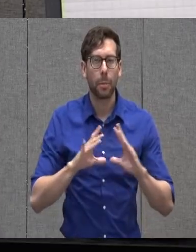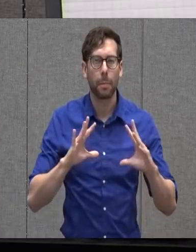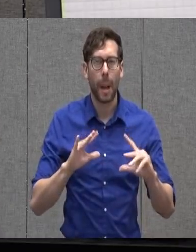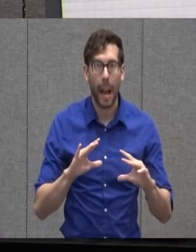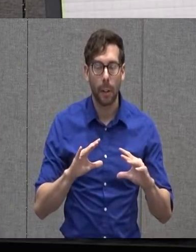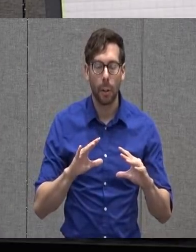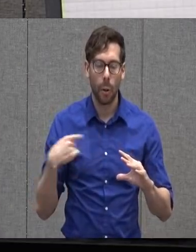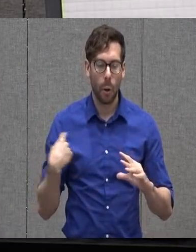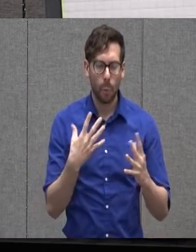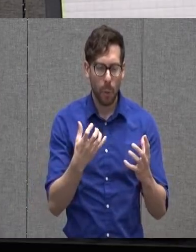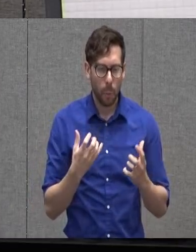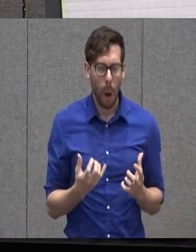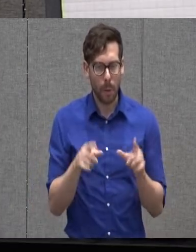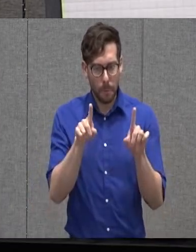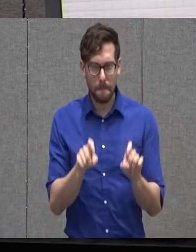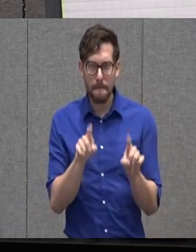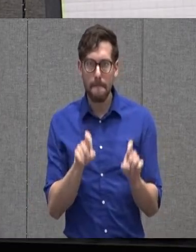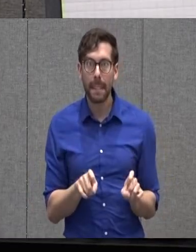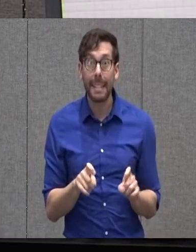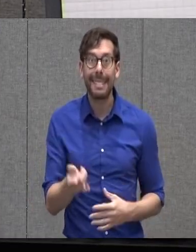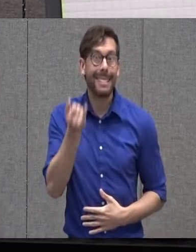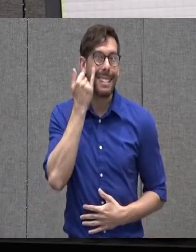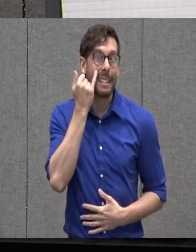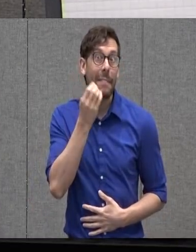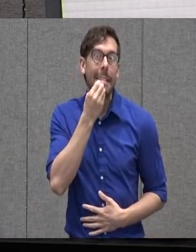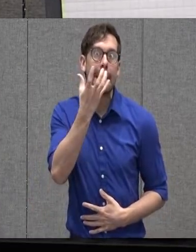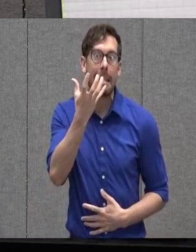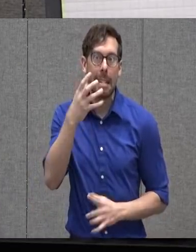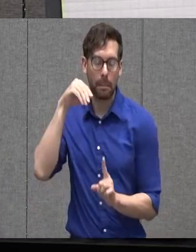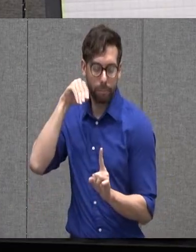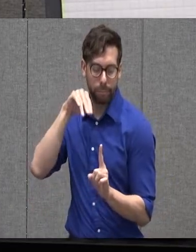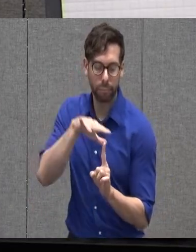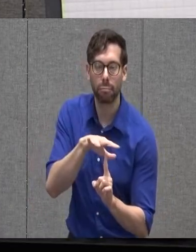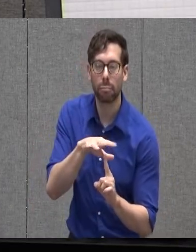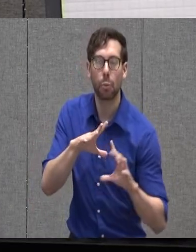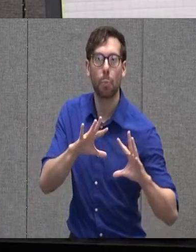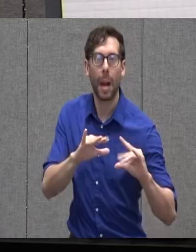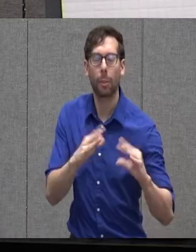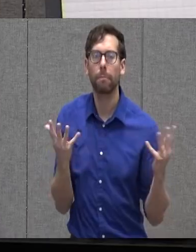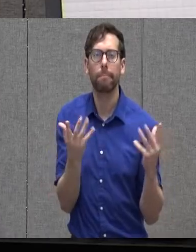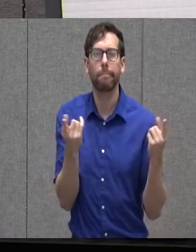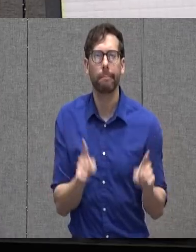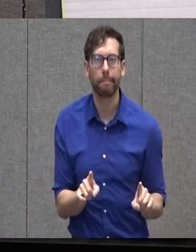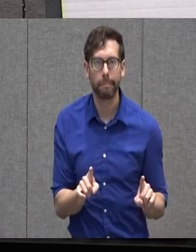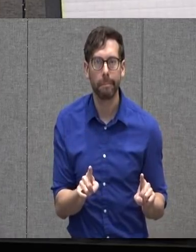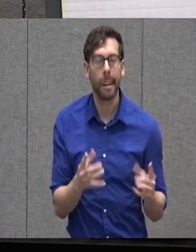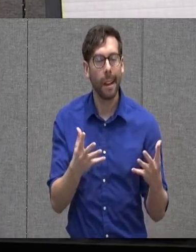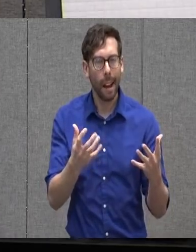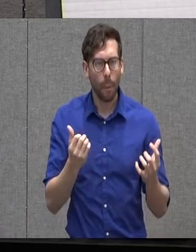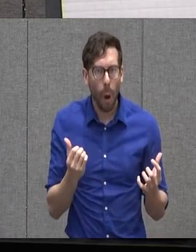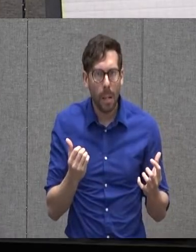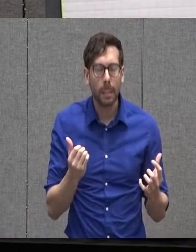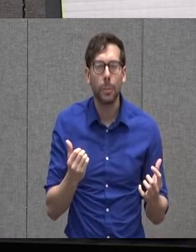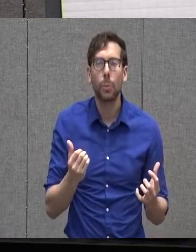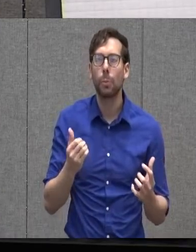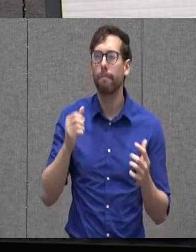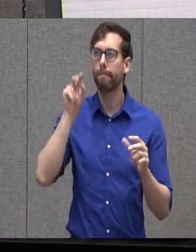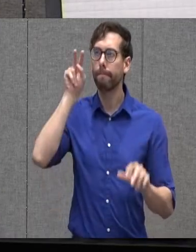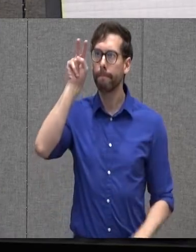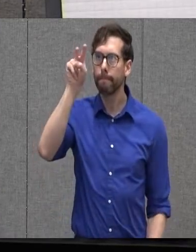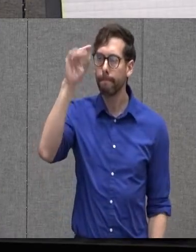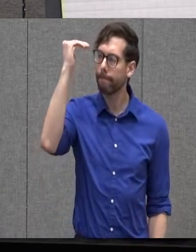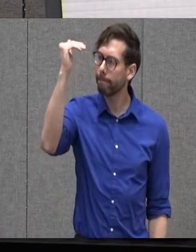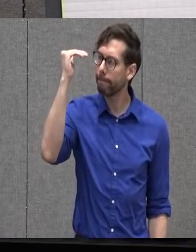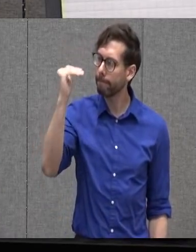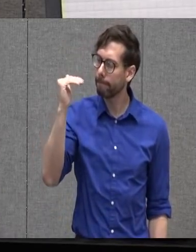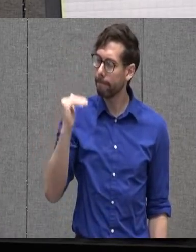to matter. And I want us to go through each of the examples and make some predictions about what might